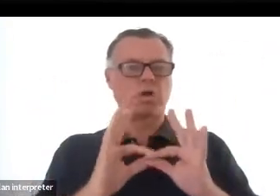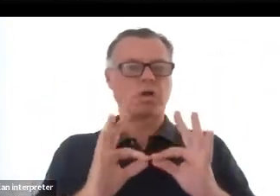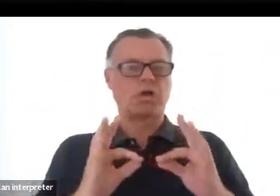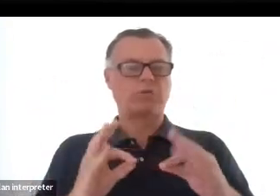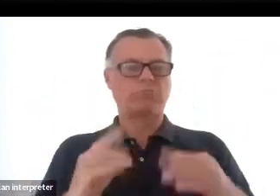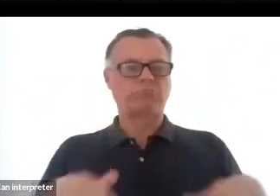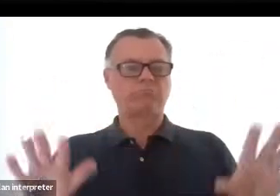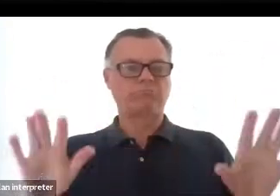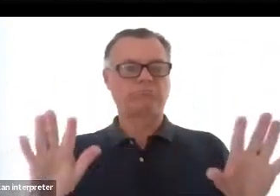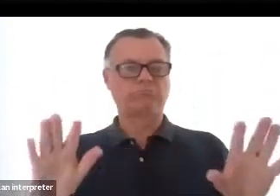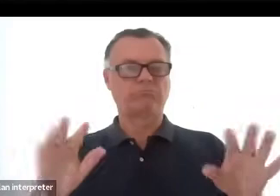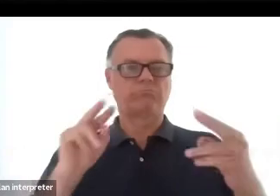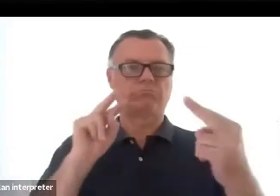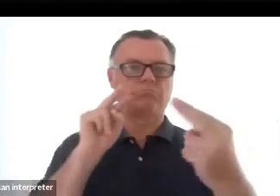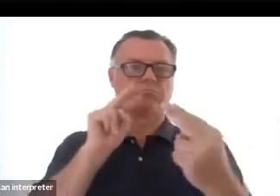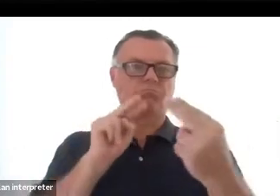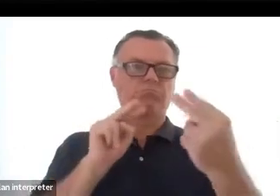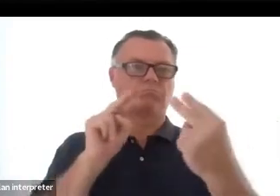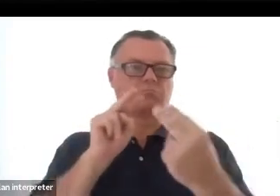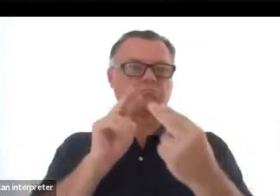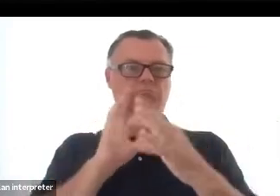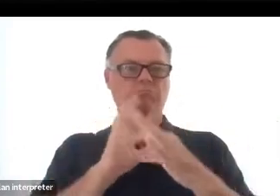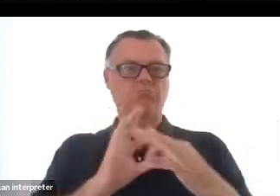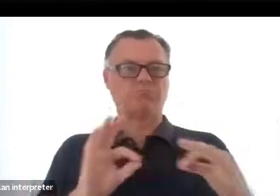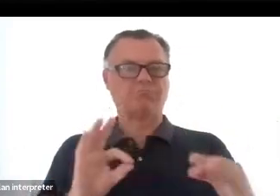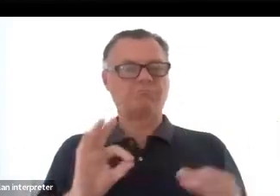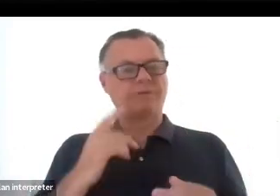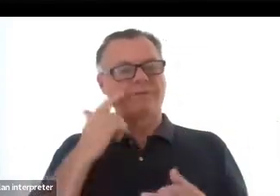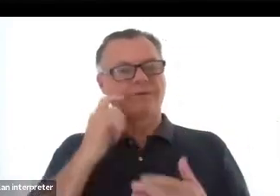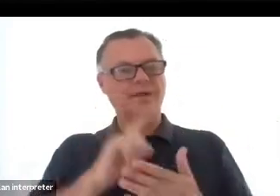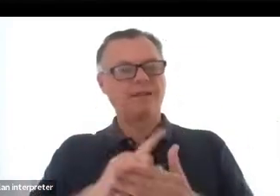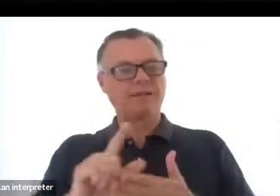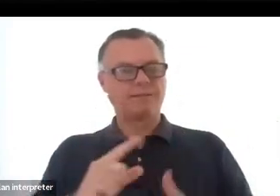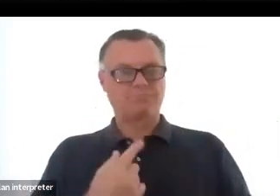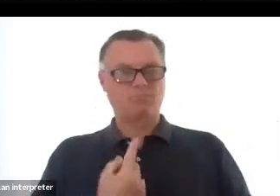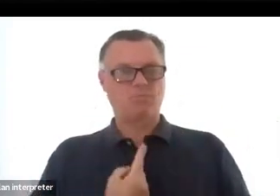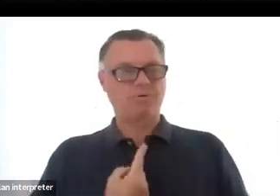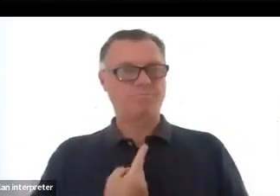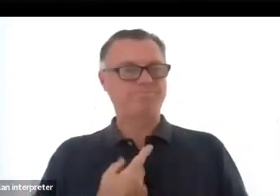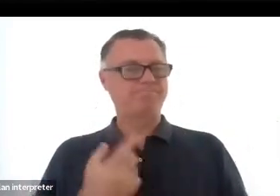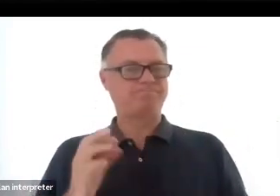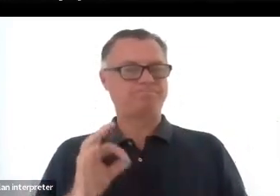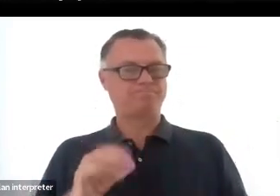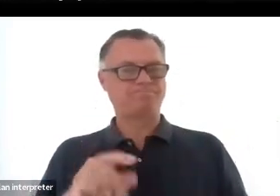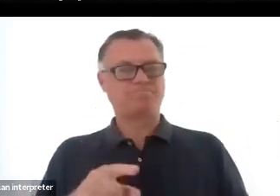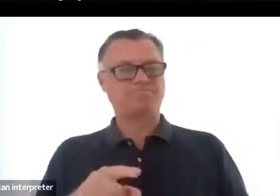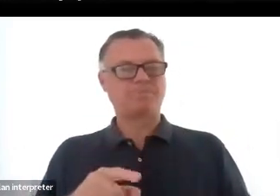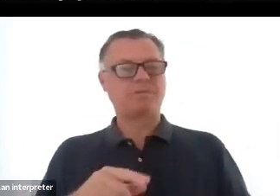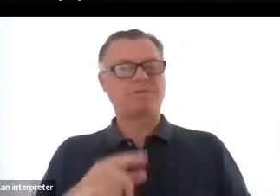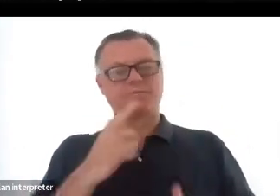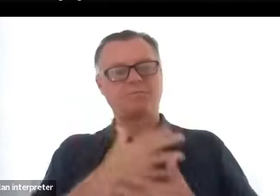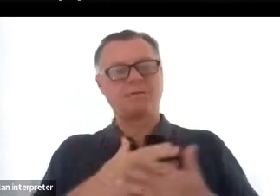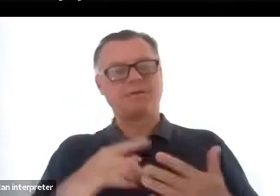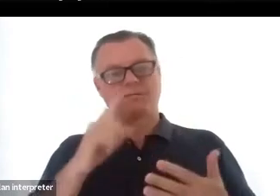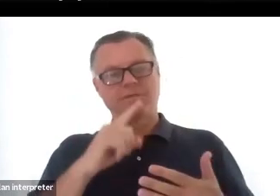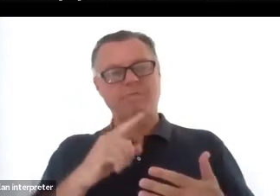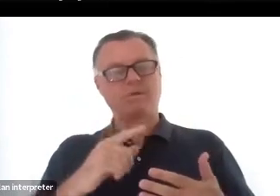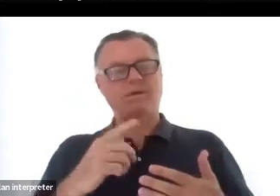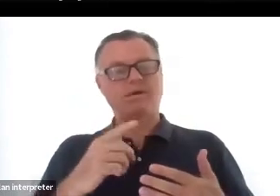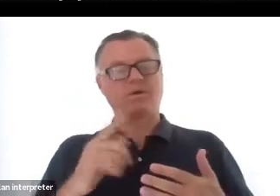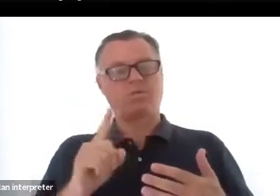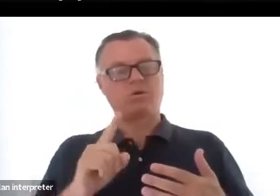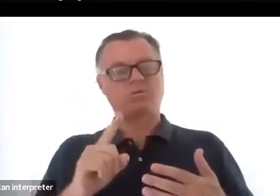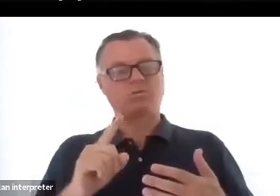replaced by awkward silence. And it turns out I wasn't alone. This is a wound felt by many with loved ones with